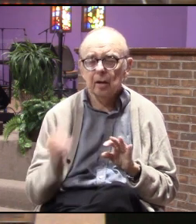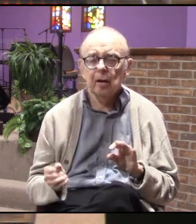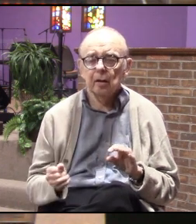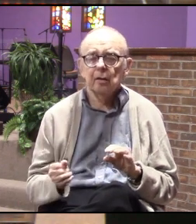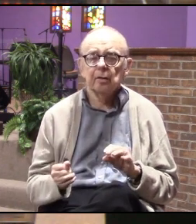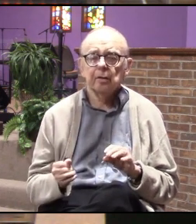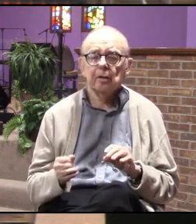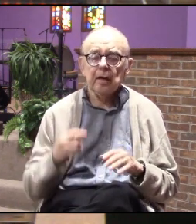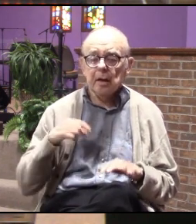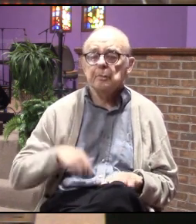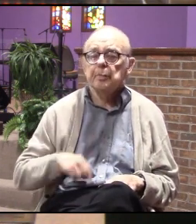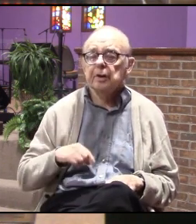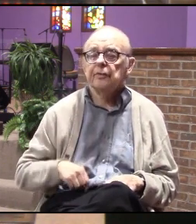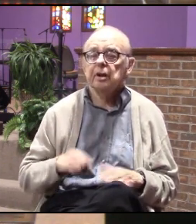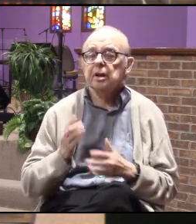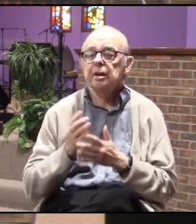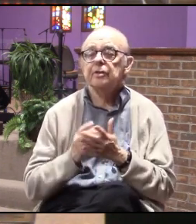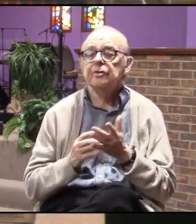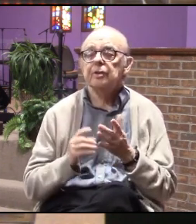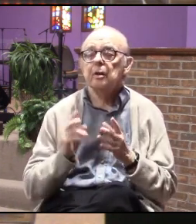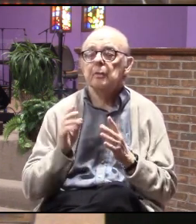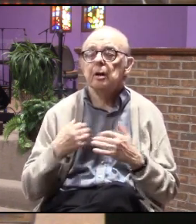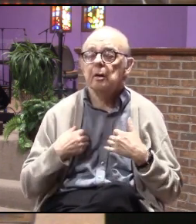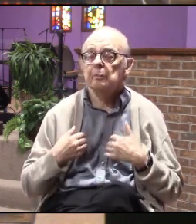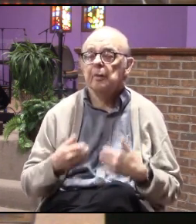because it's benefiting somebody.